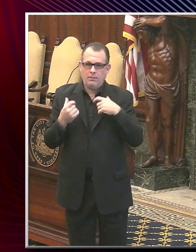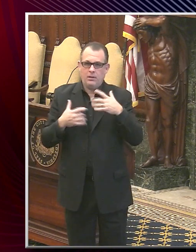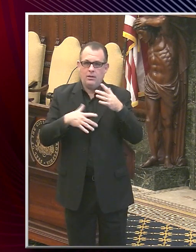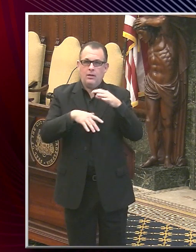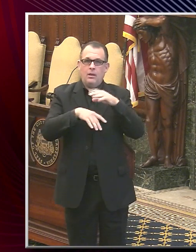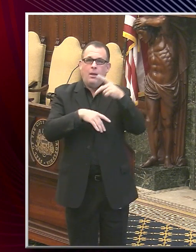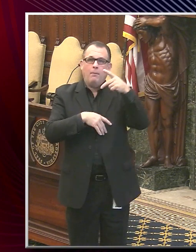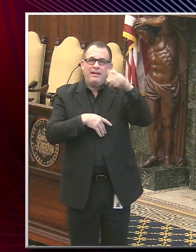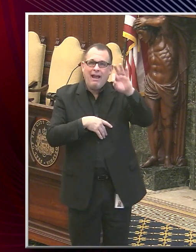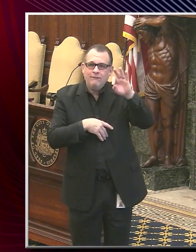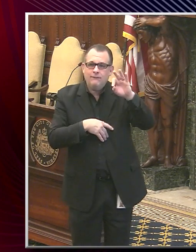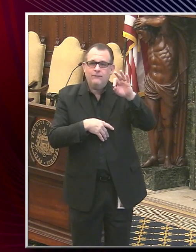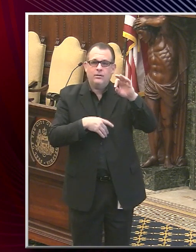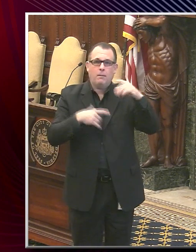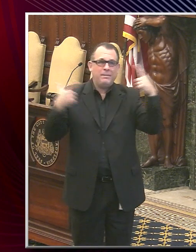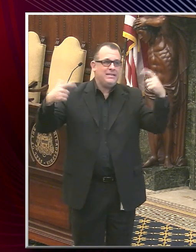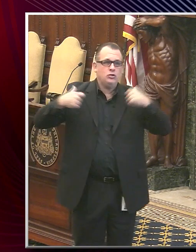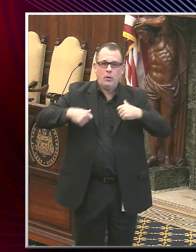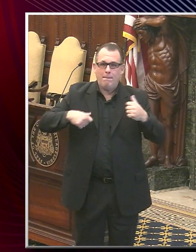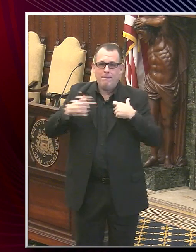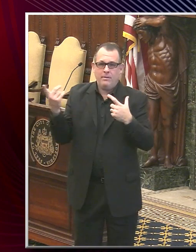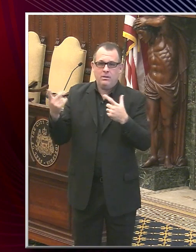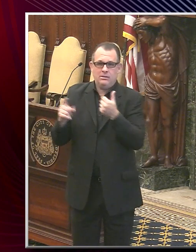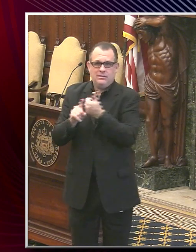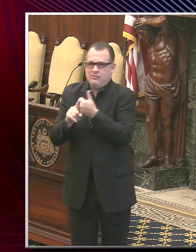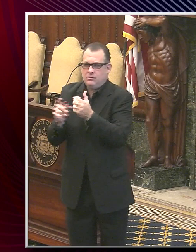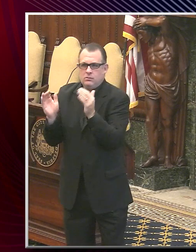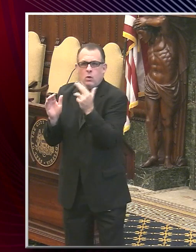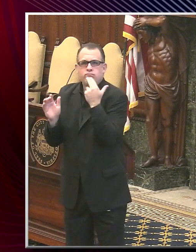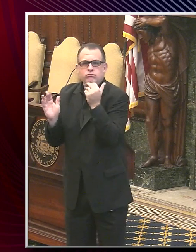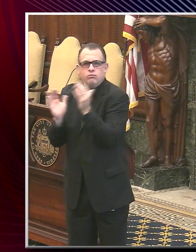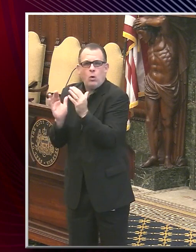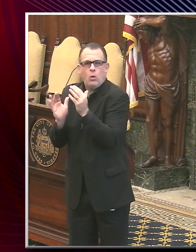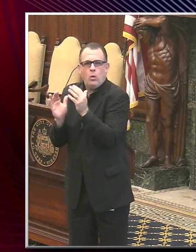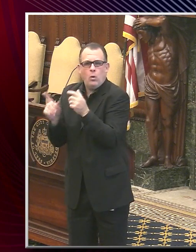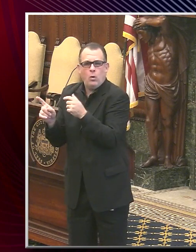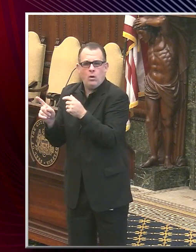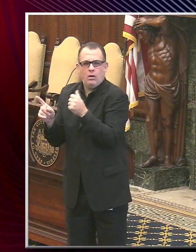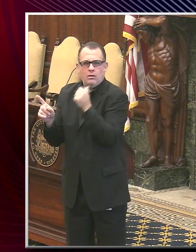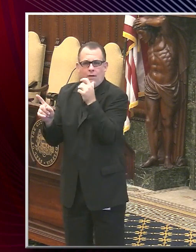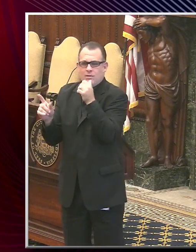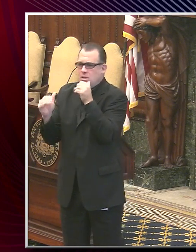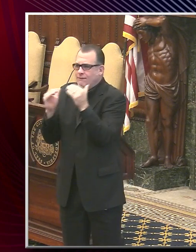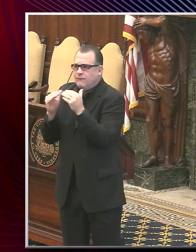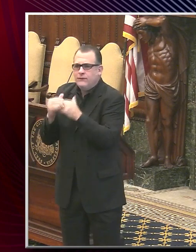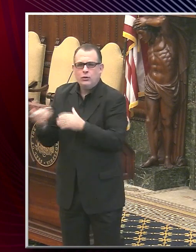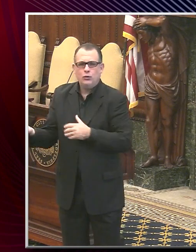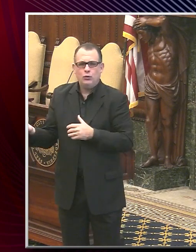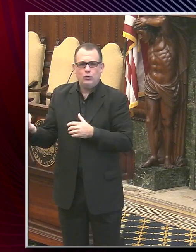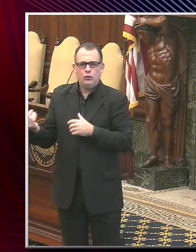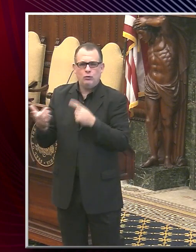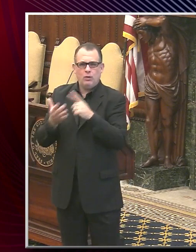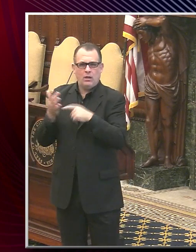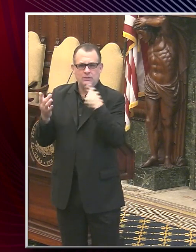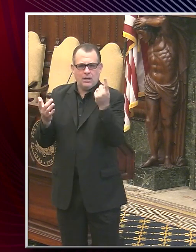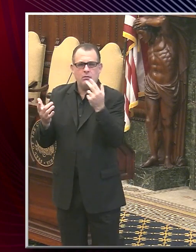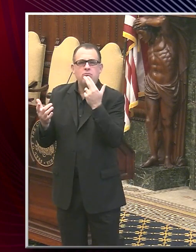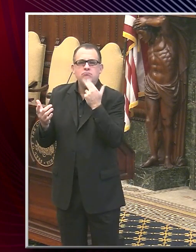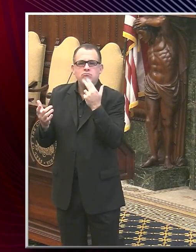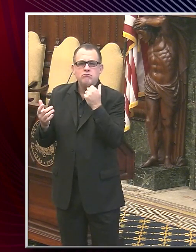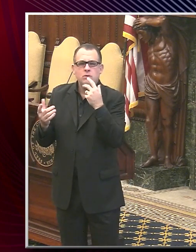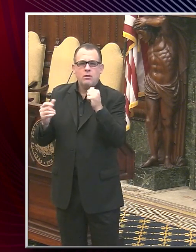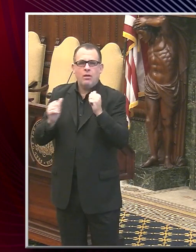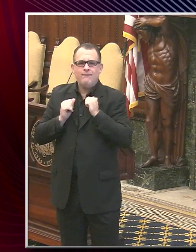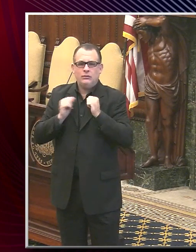lot of these gyms that are backed by corporations. So what would you say to a fitness studio